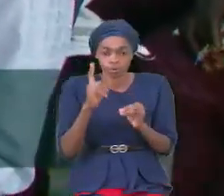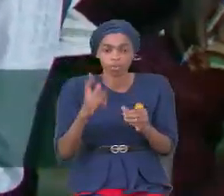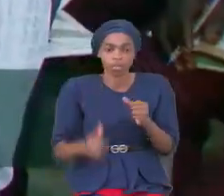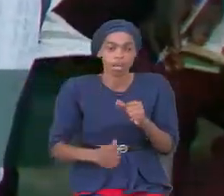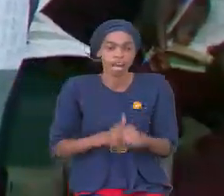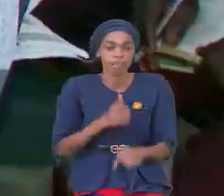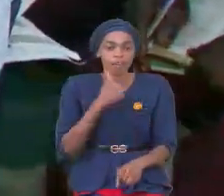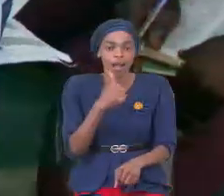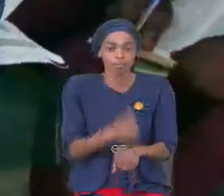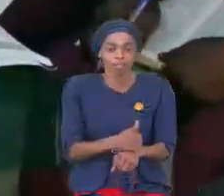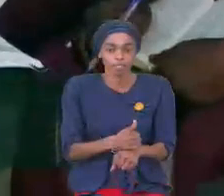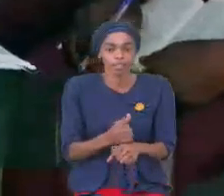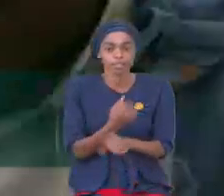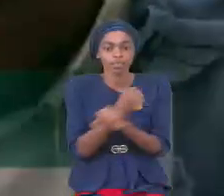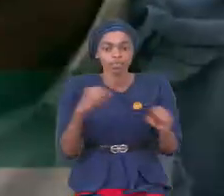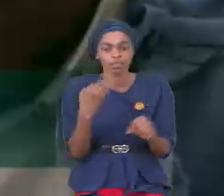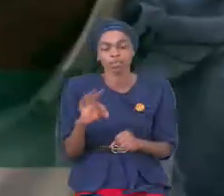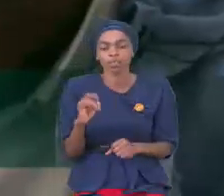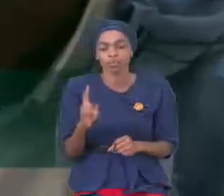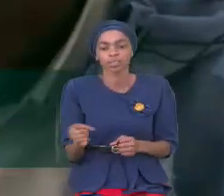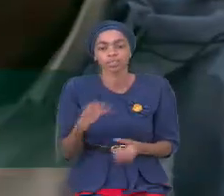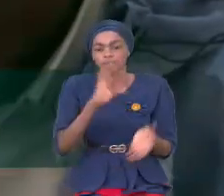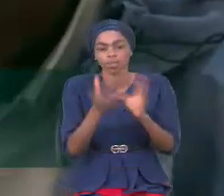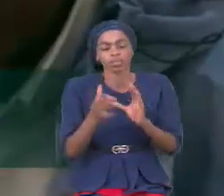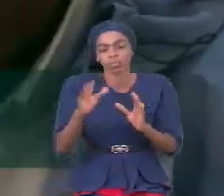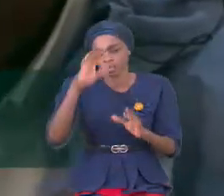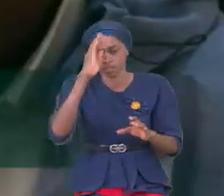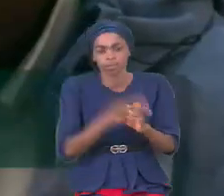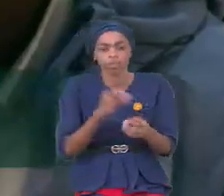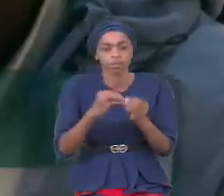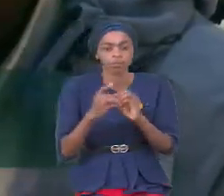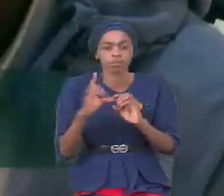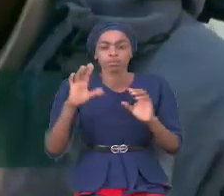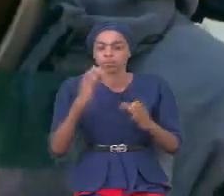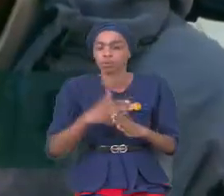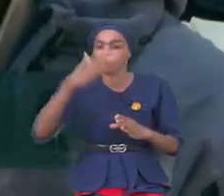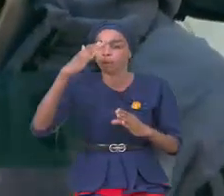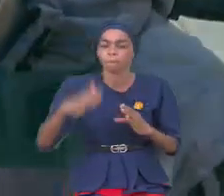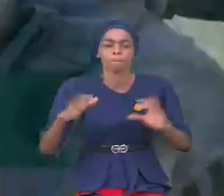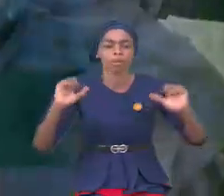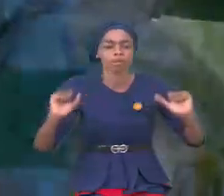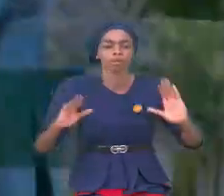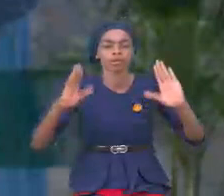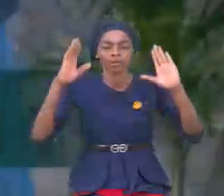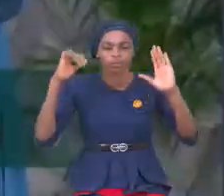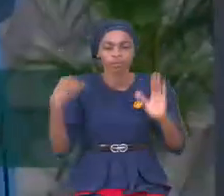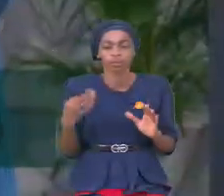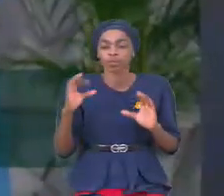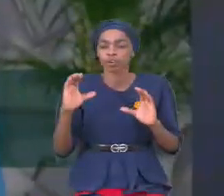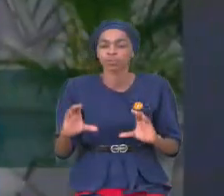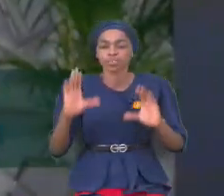the absolute surrender of a consecrated saint. And number 3, the